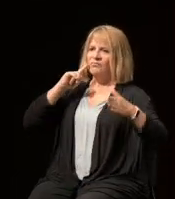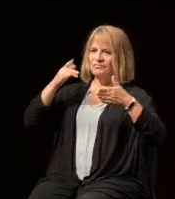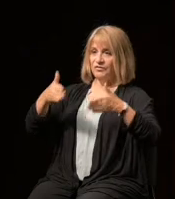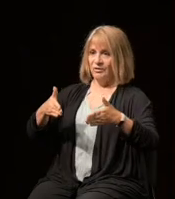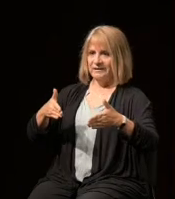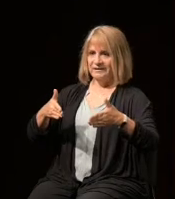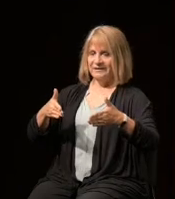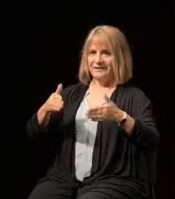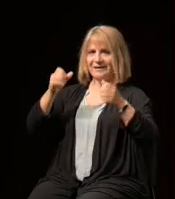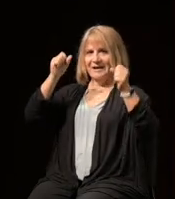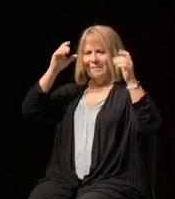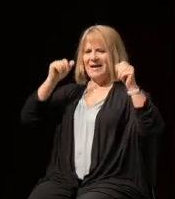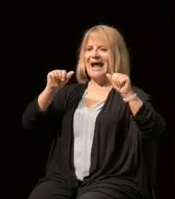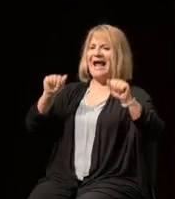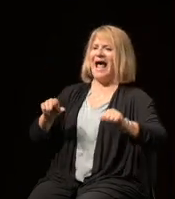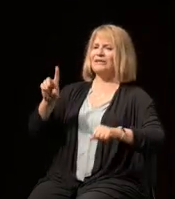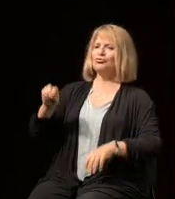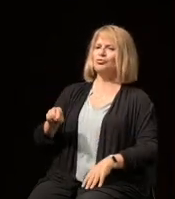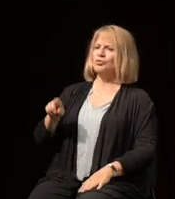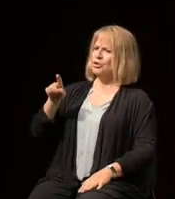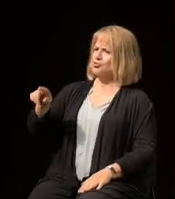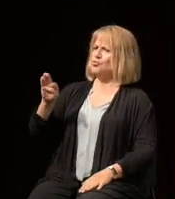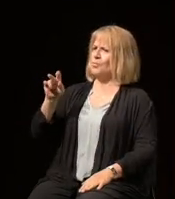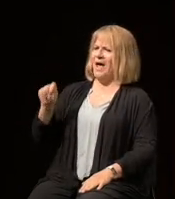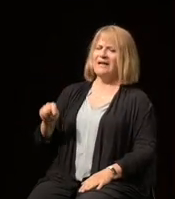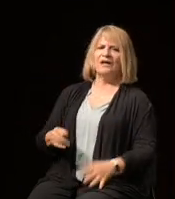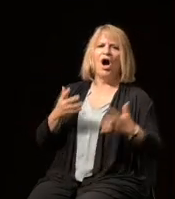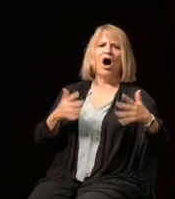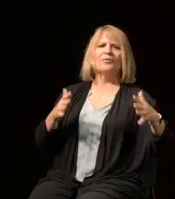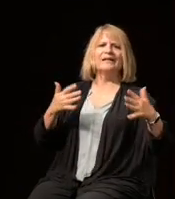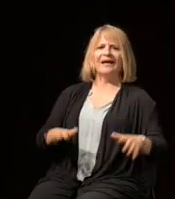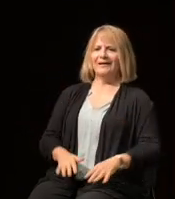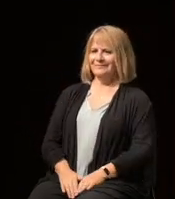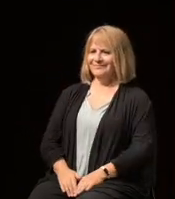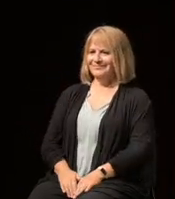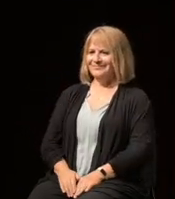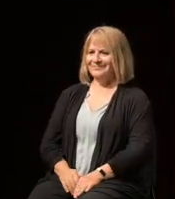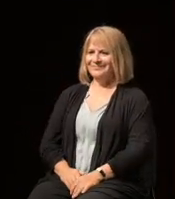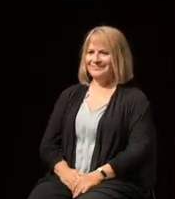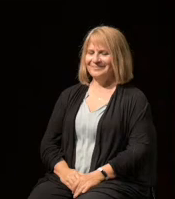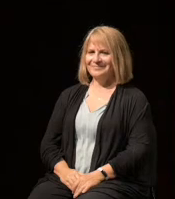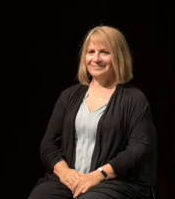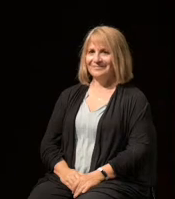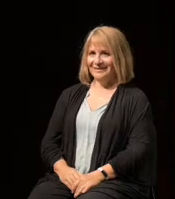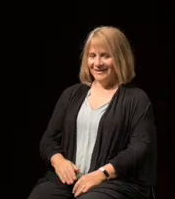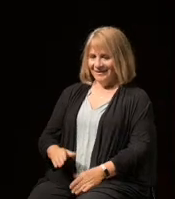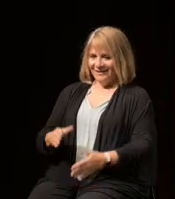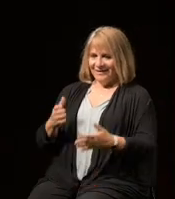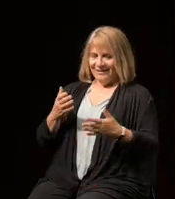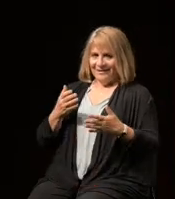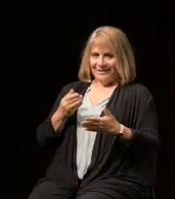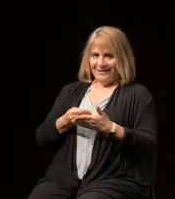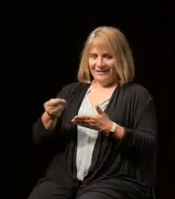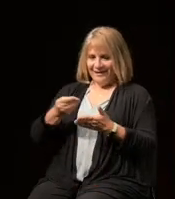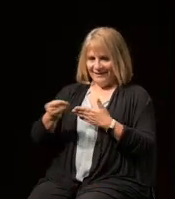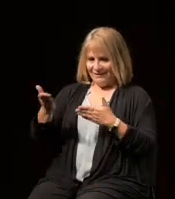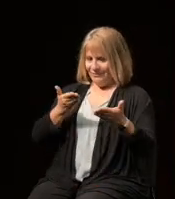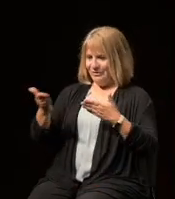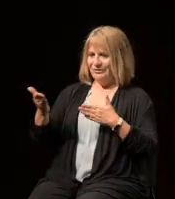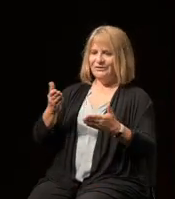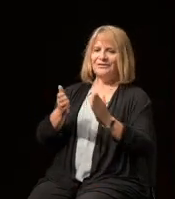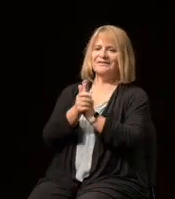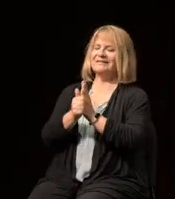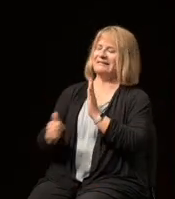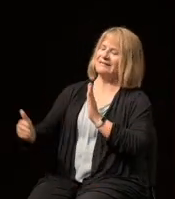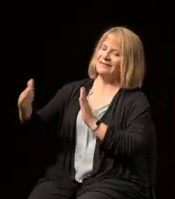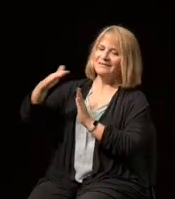Amazing can-do, you bet, already did that attitude and know-how. Customer service skills are top-notch and